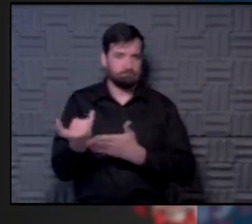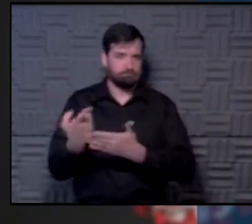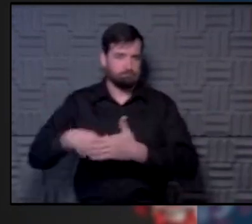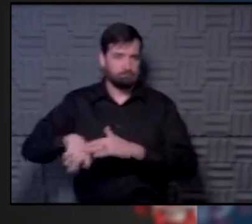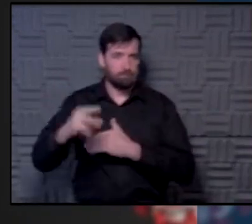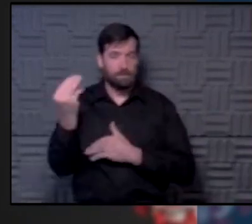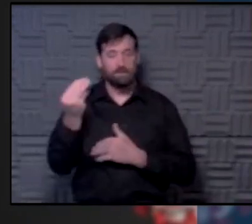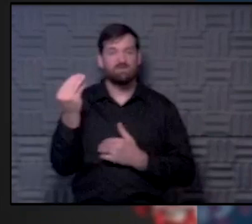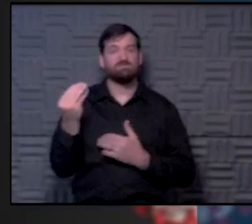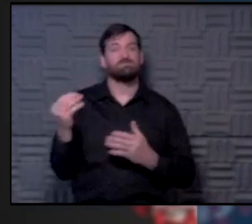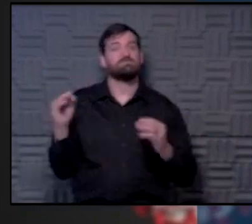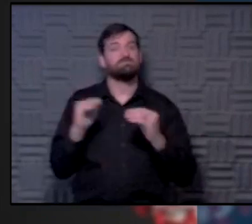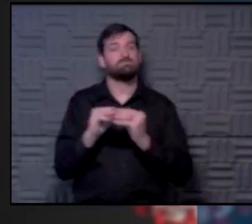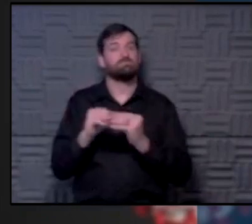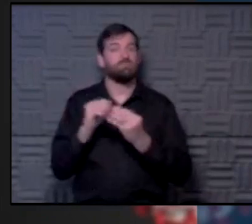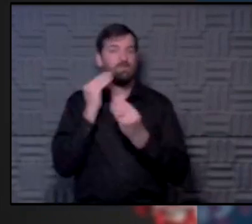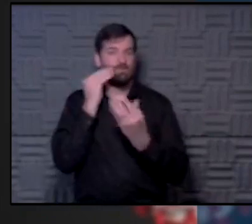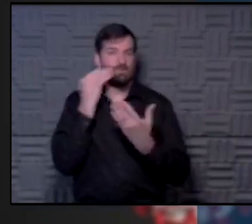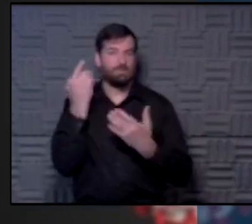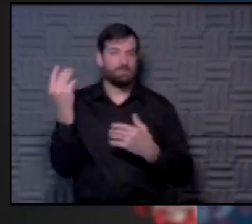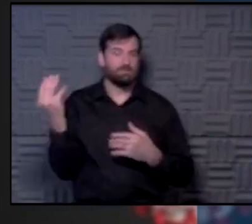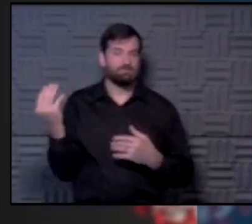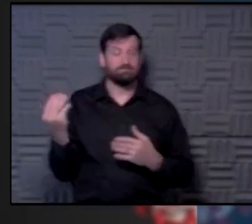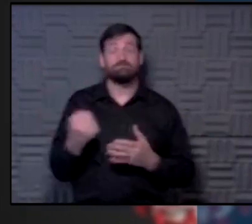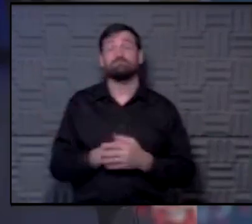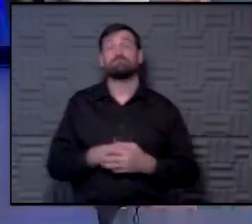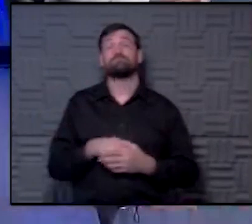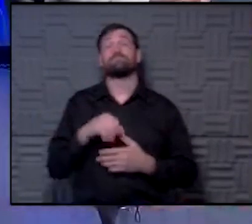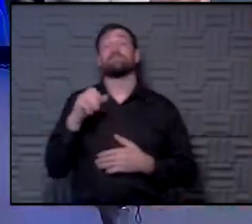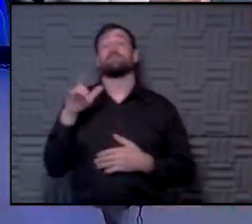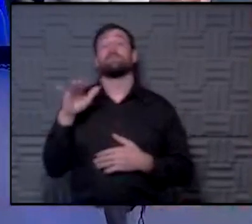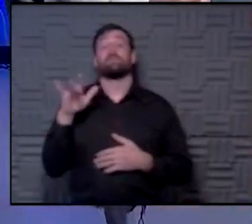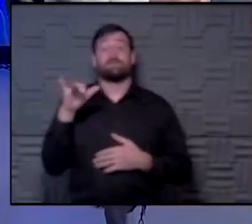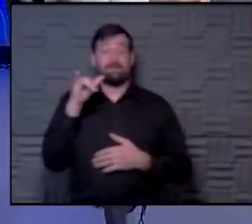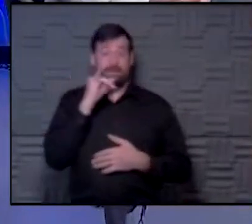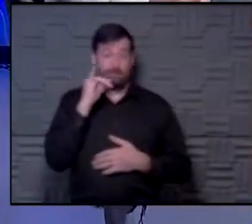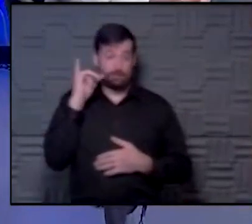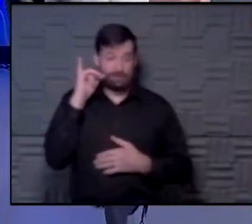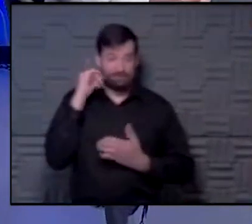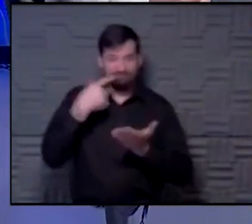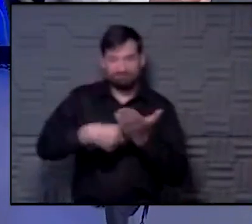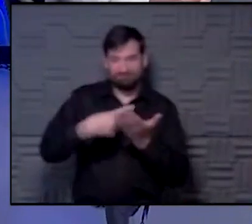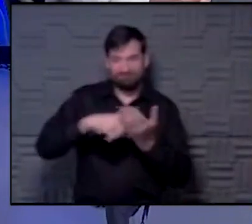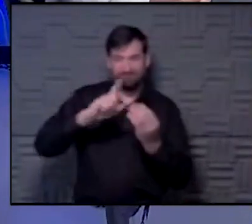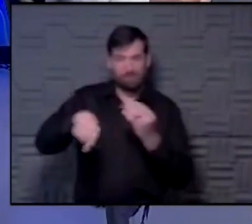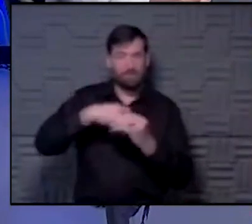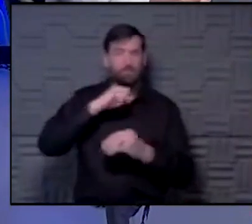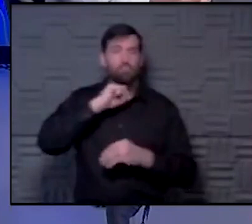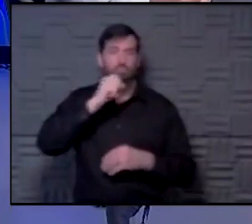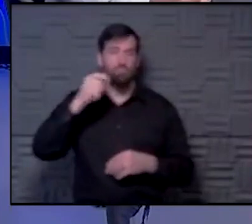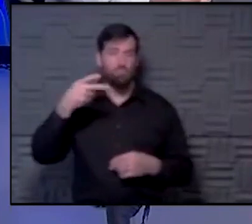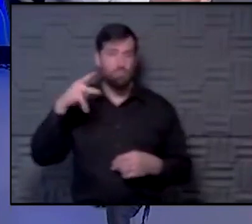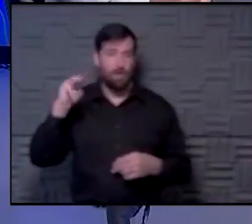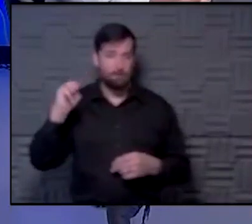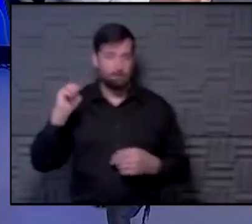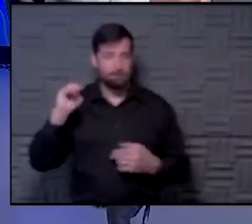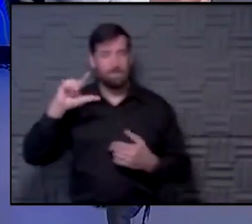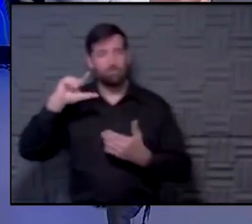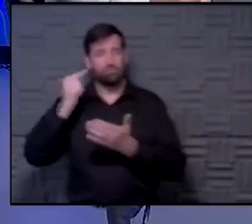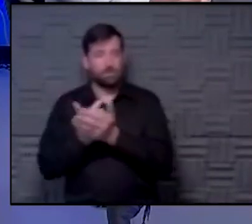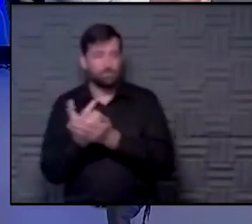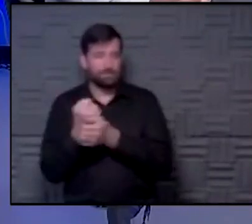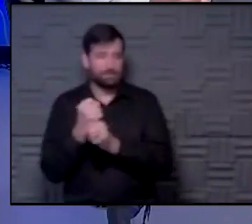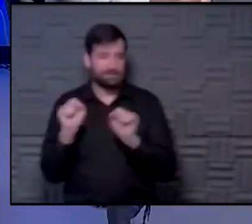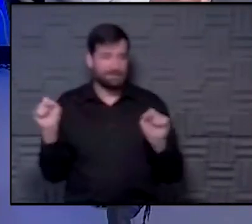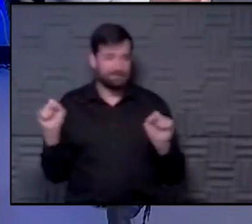More on that next week, but first, yesterday there was conversation about prom and graduation